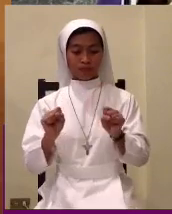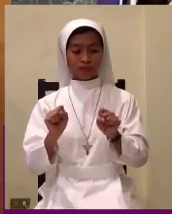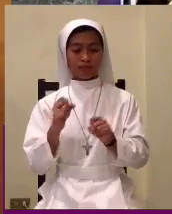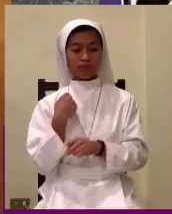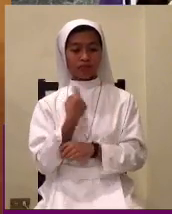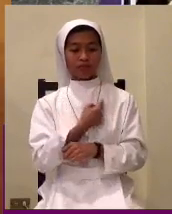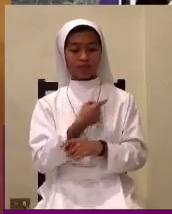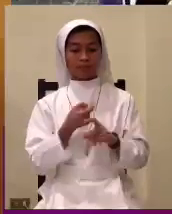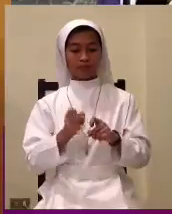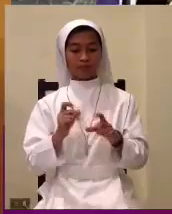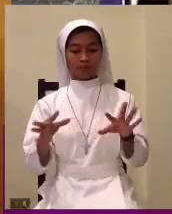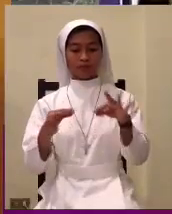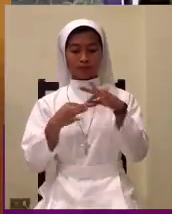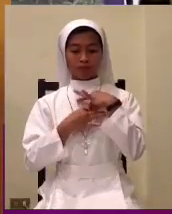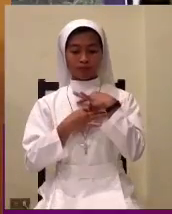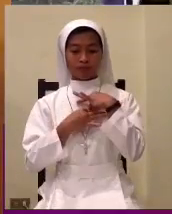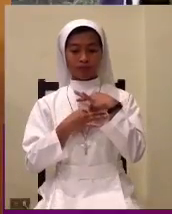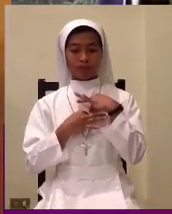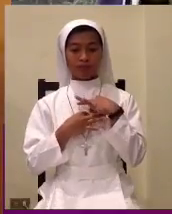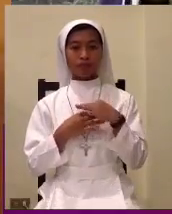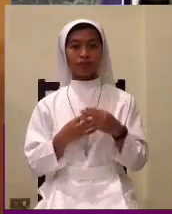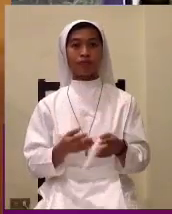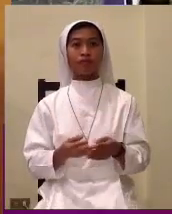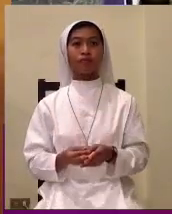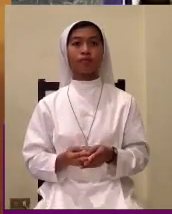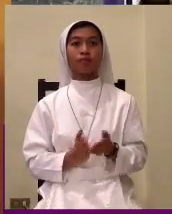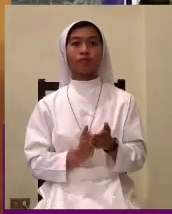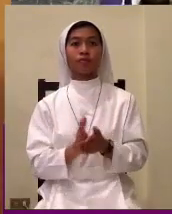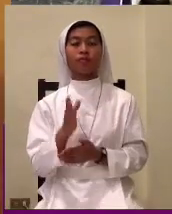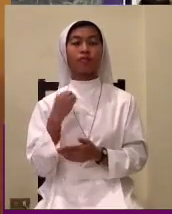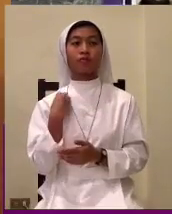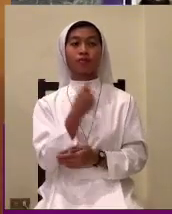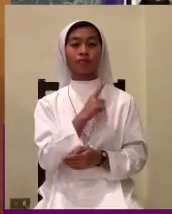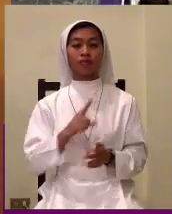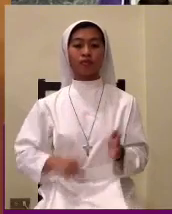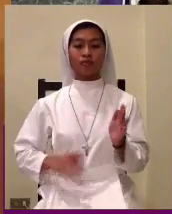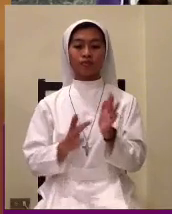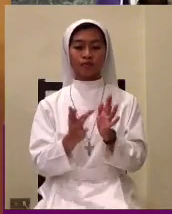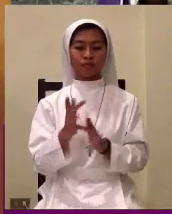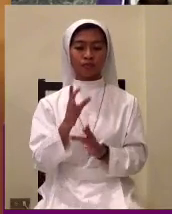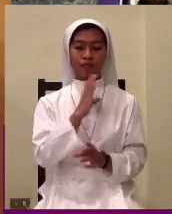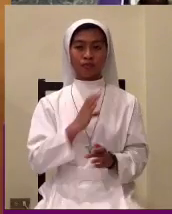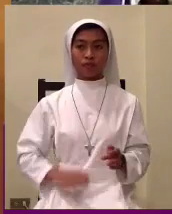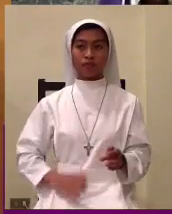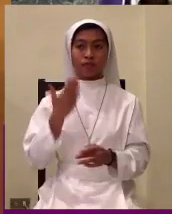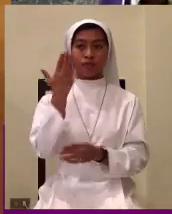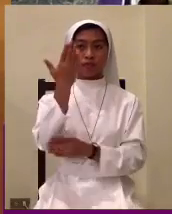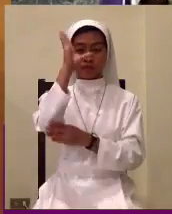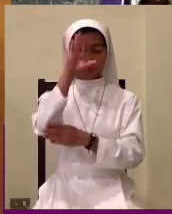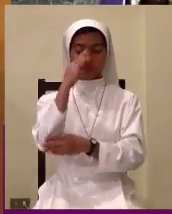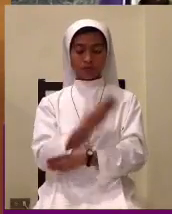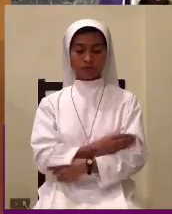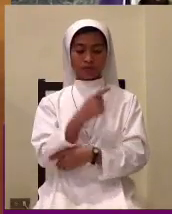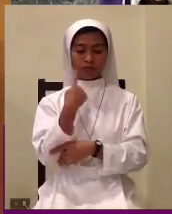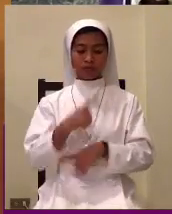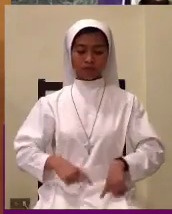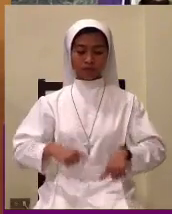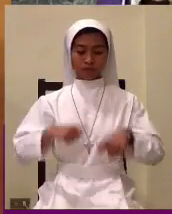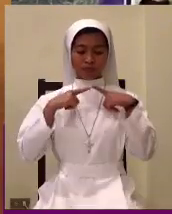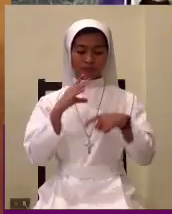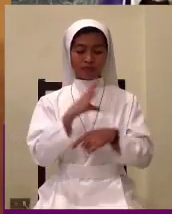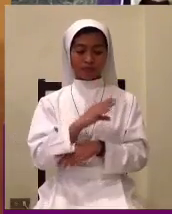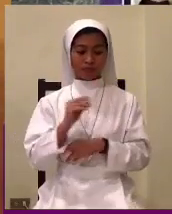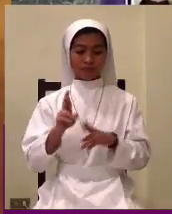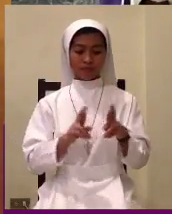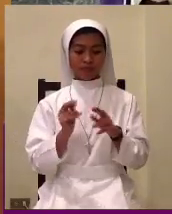fears. Grant all this to our Lord Jesus Christ, your Son, who lives and reigns with you in the